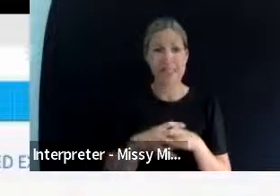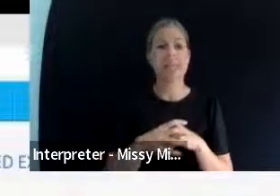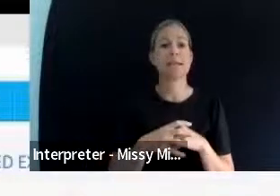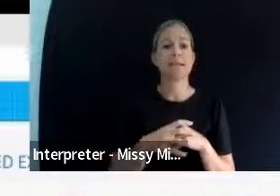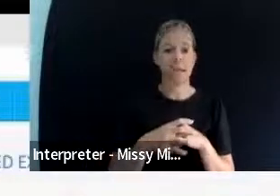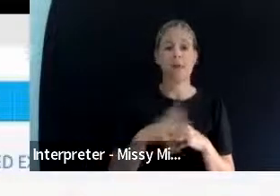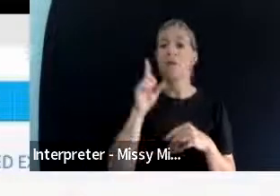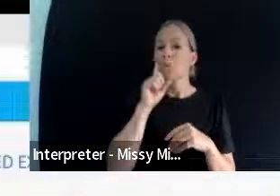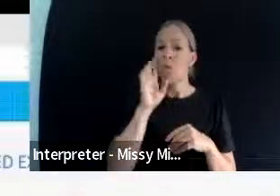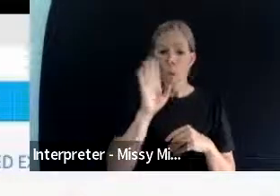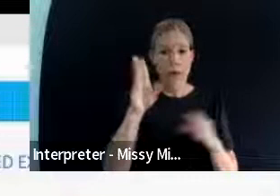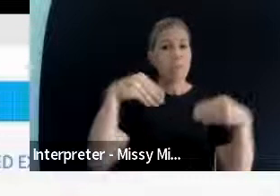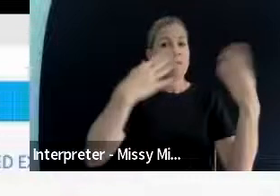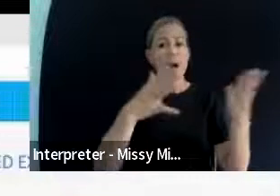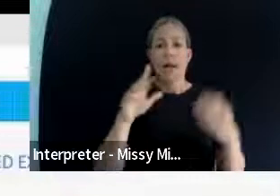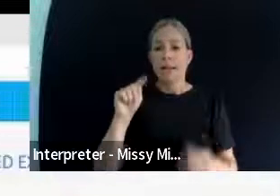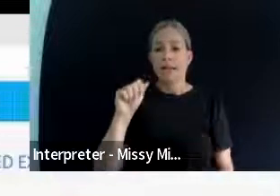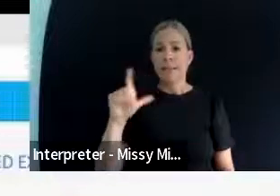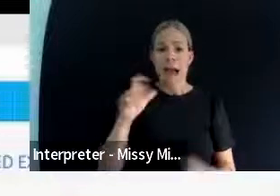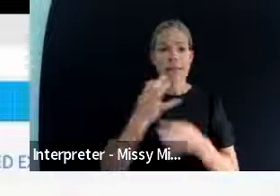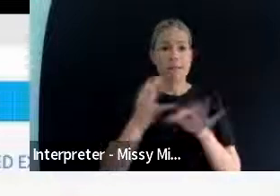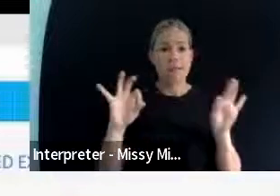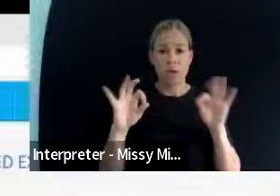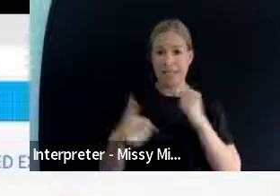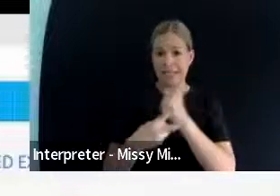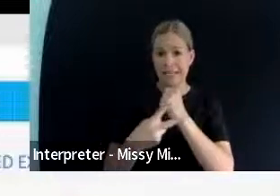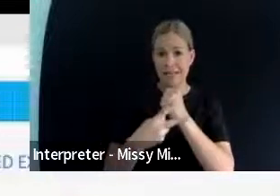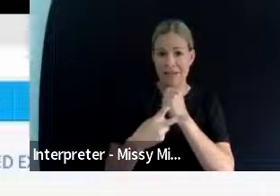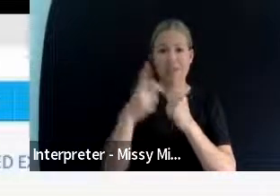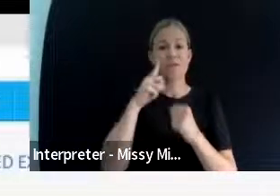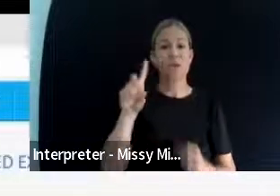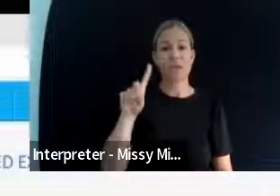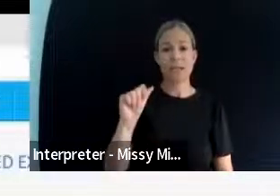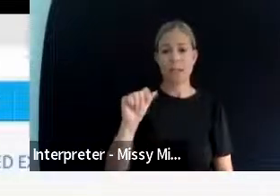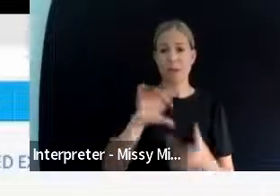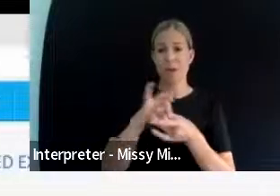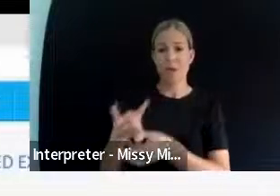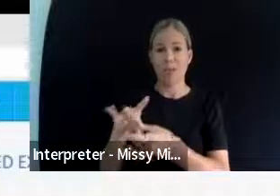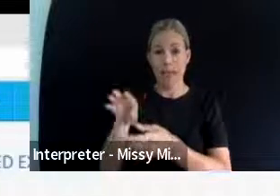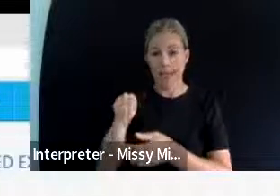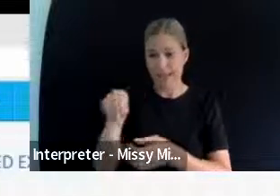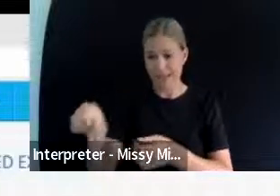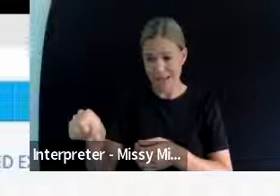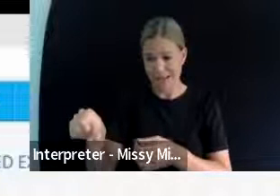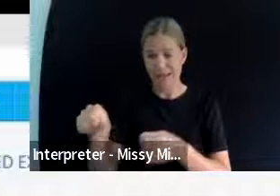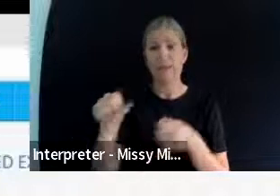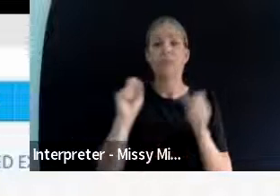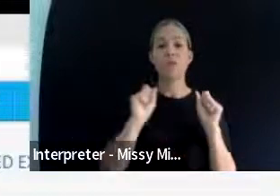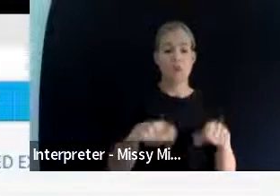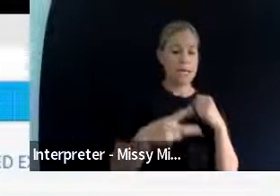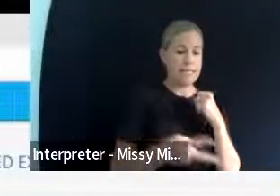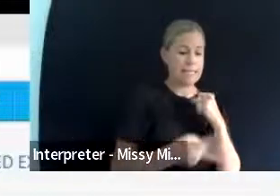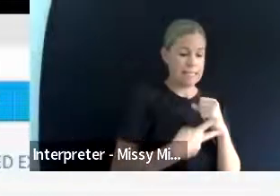savings for disability-related expenses, and they allow you to save and invest without